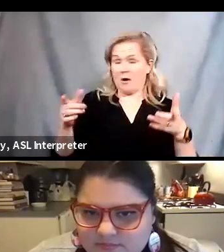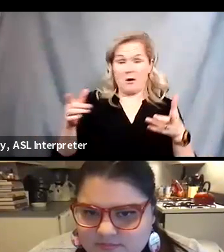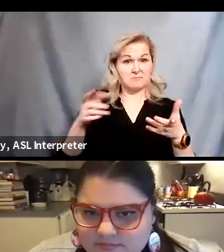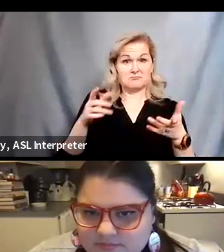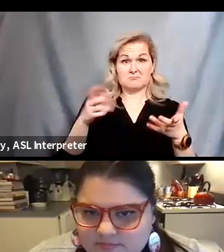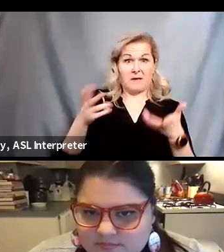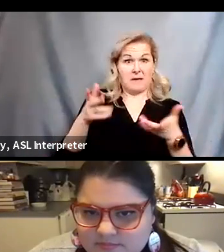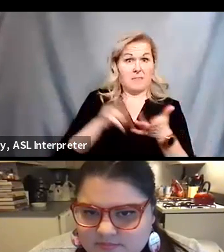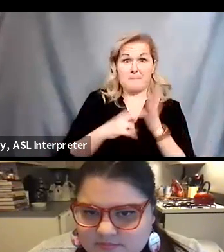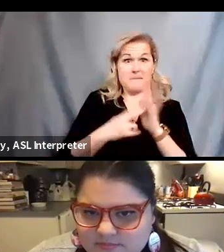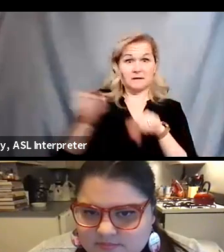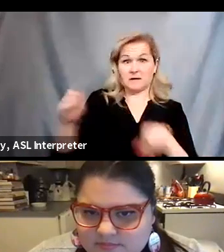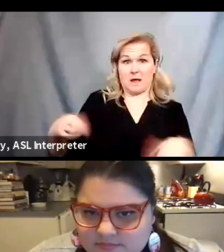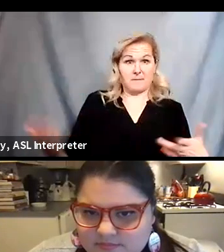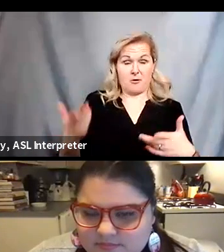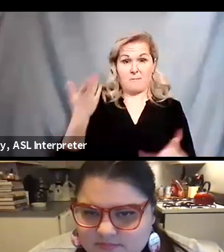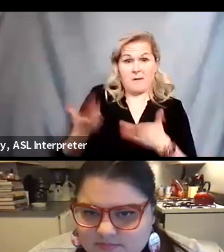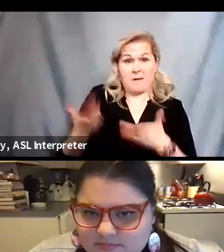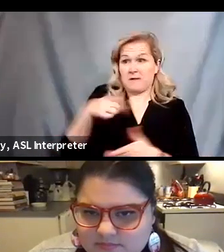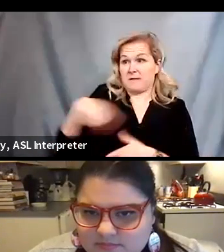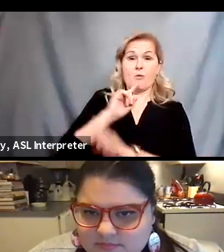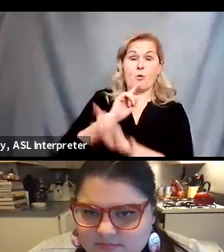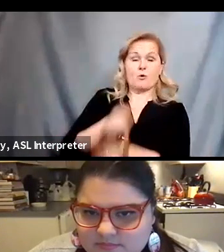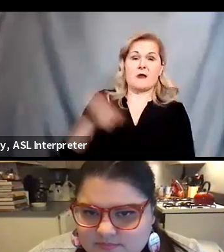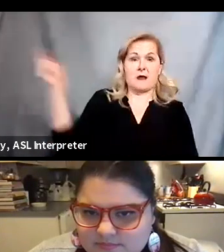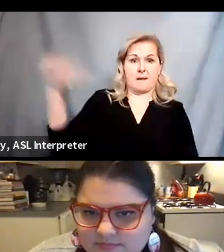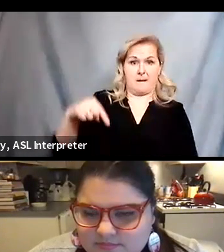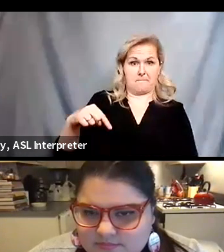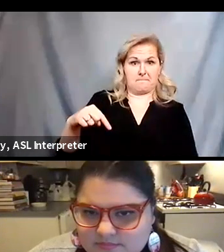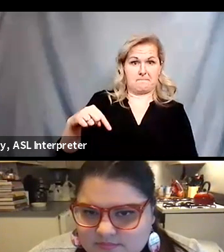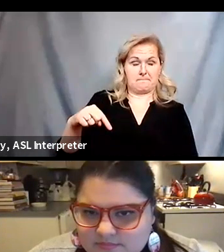perhaps ordained